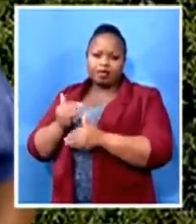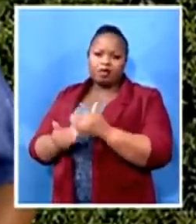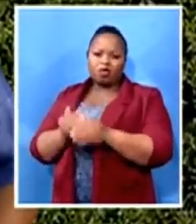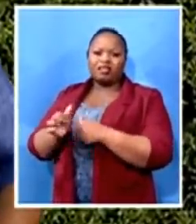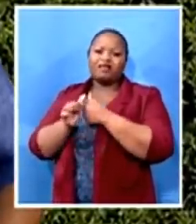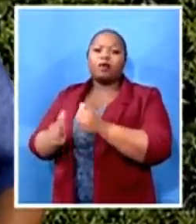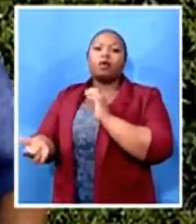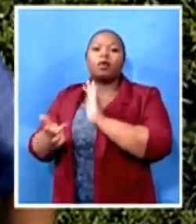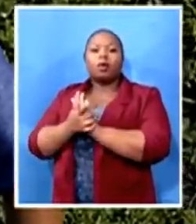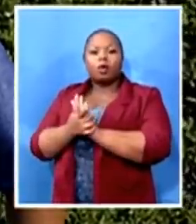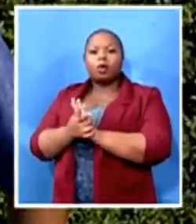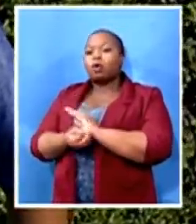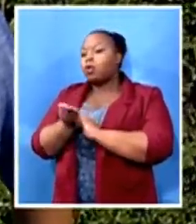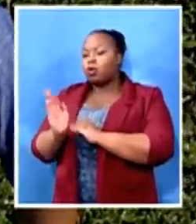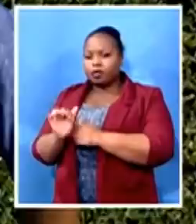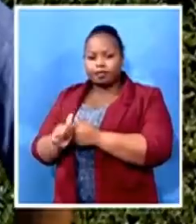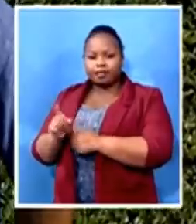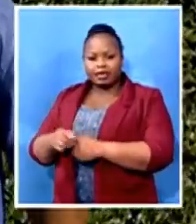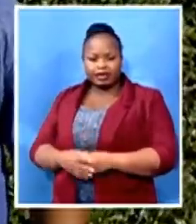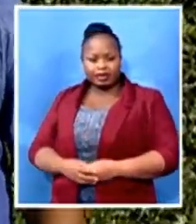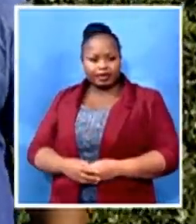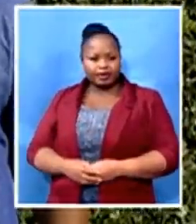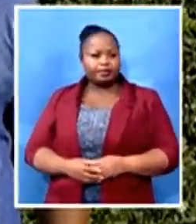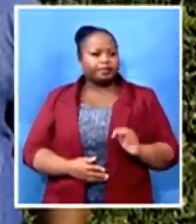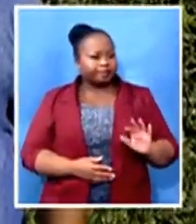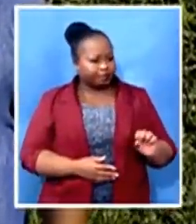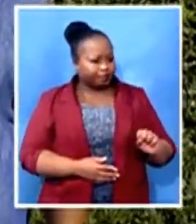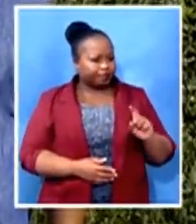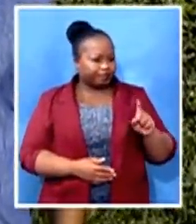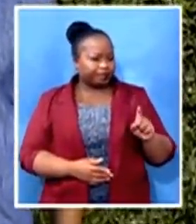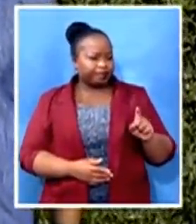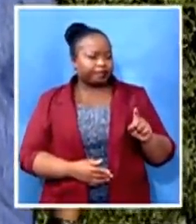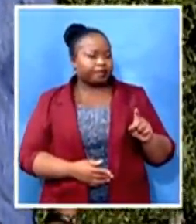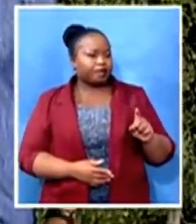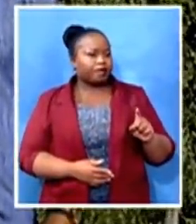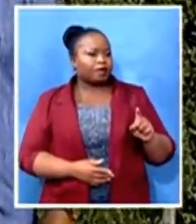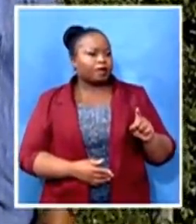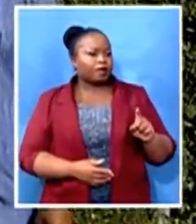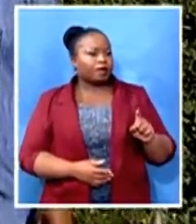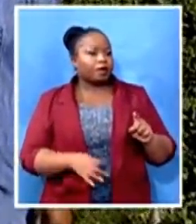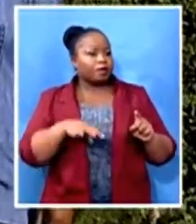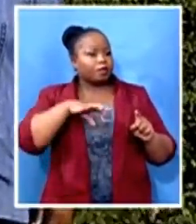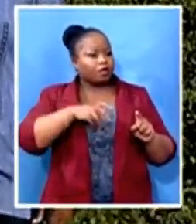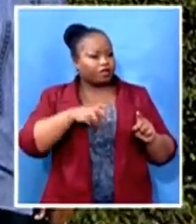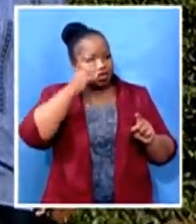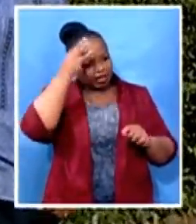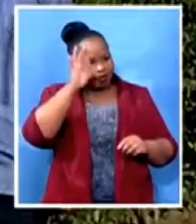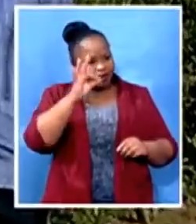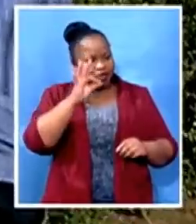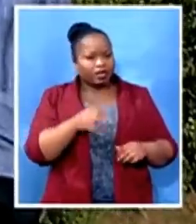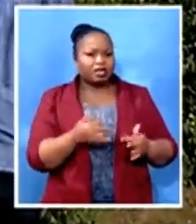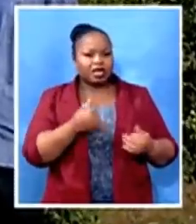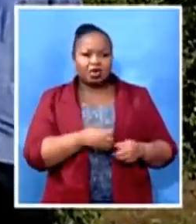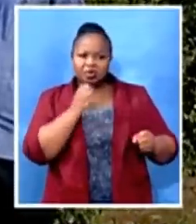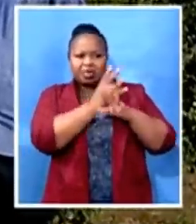complying. Okay, before I let you go, Premier, the provincial government has been lambasted on its decision to cut travel